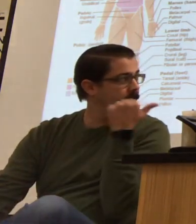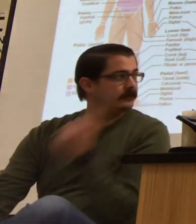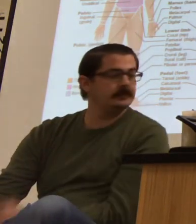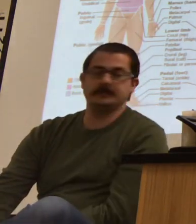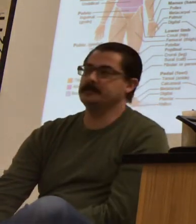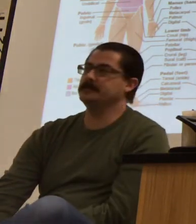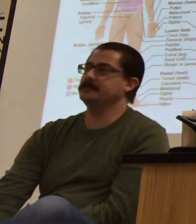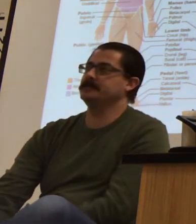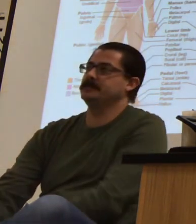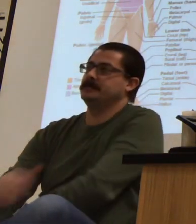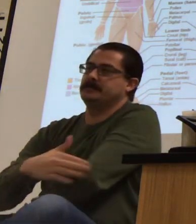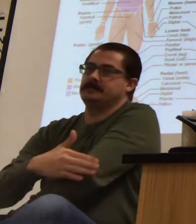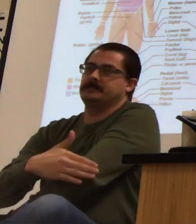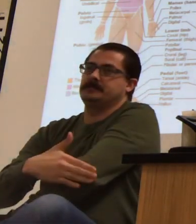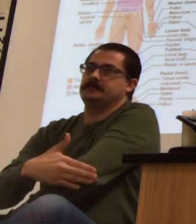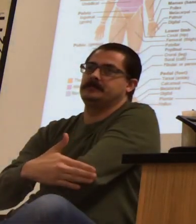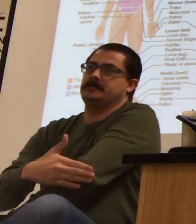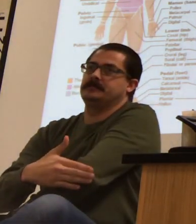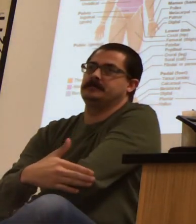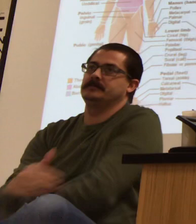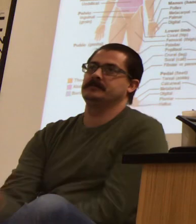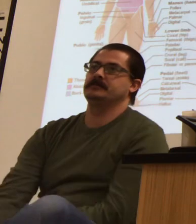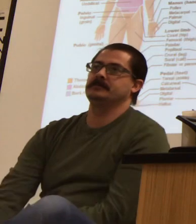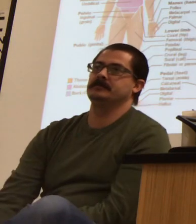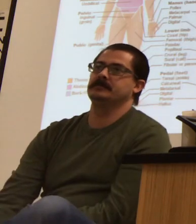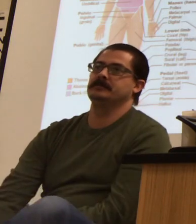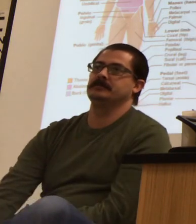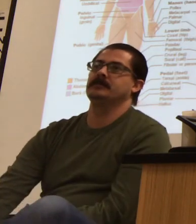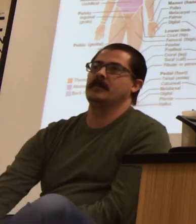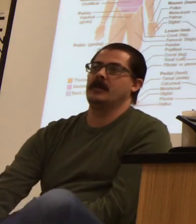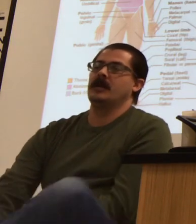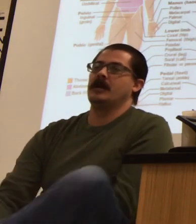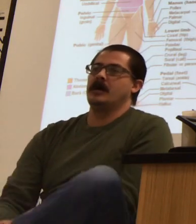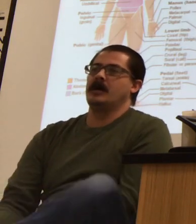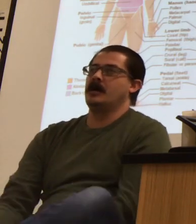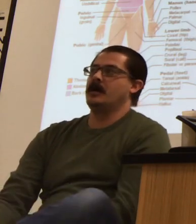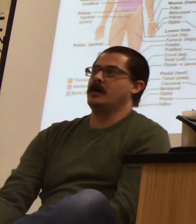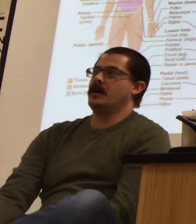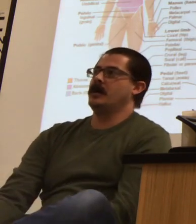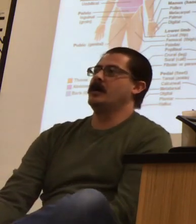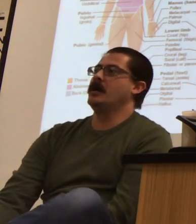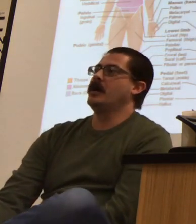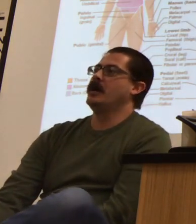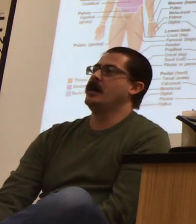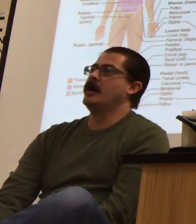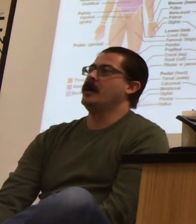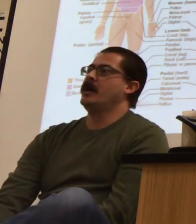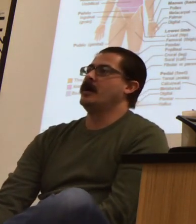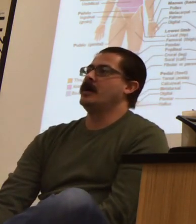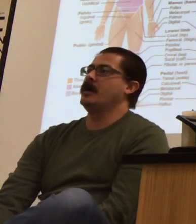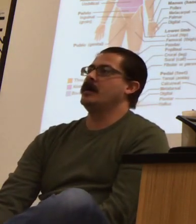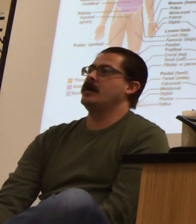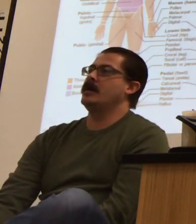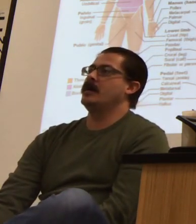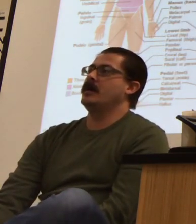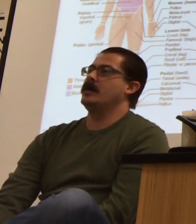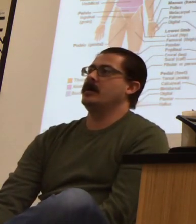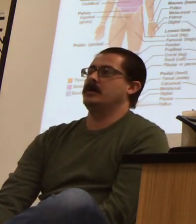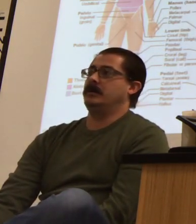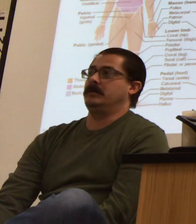Back of elbow. So antecubital, anterior,